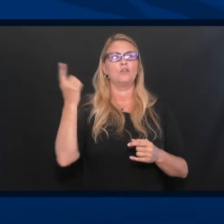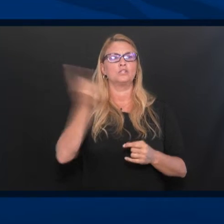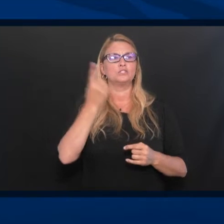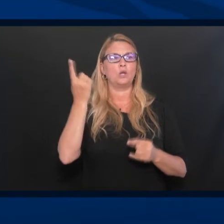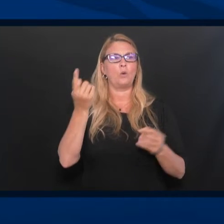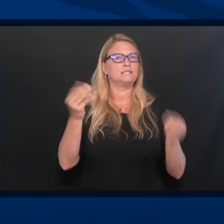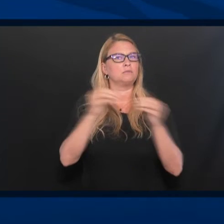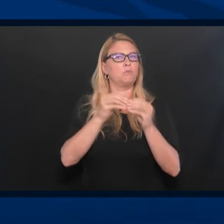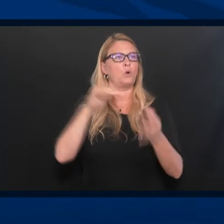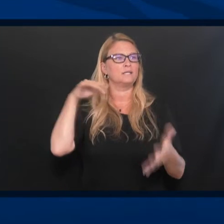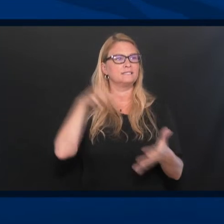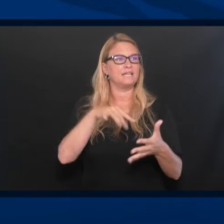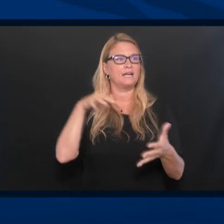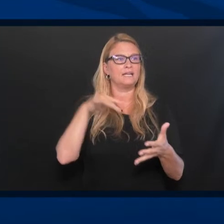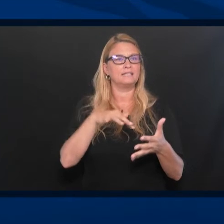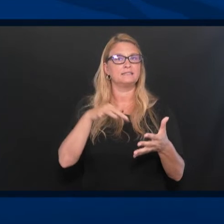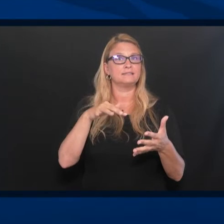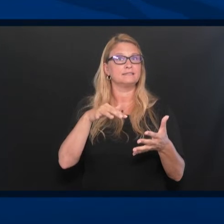that are coming out.